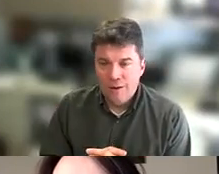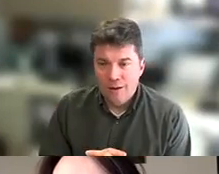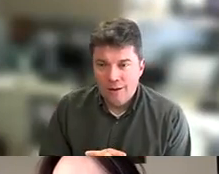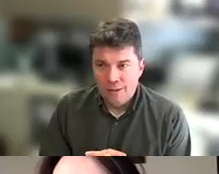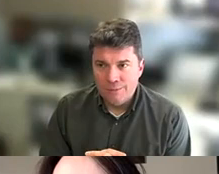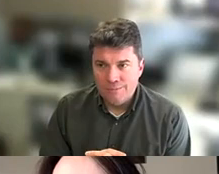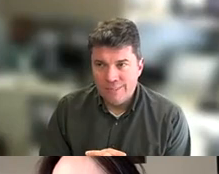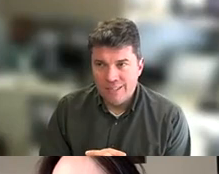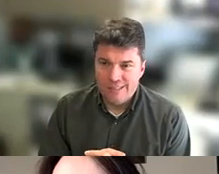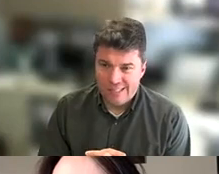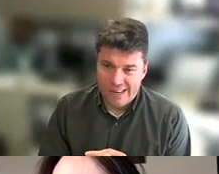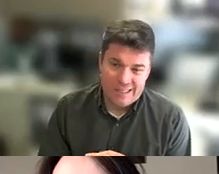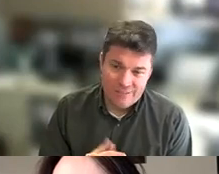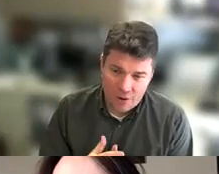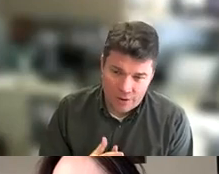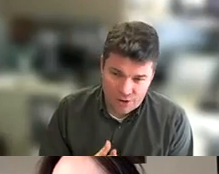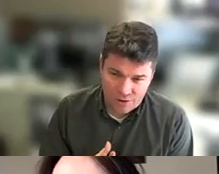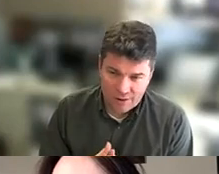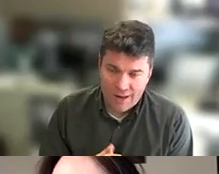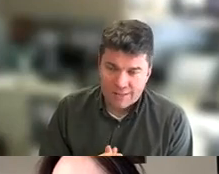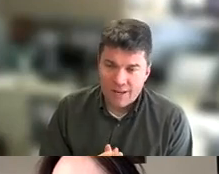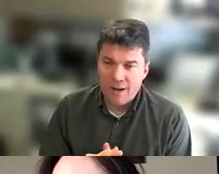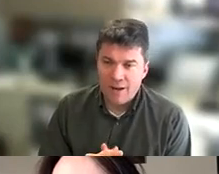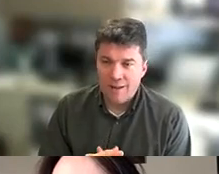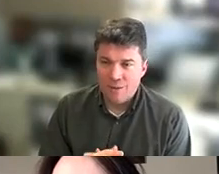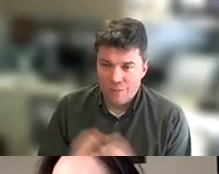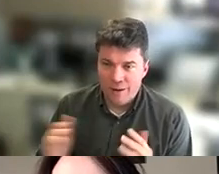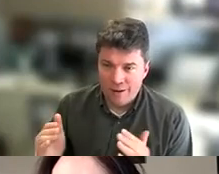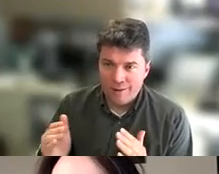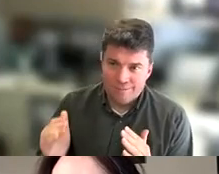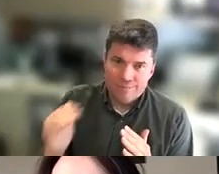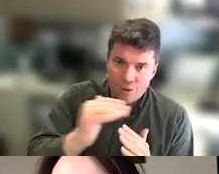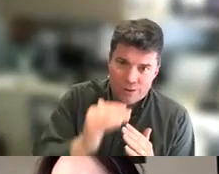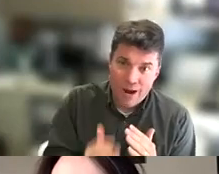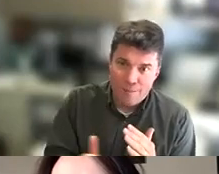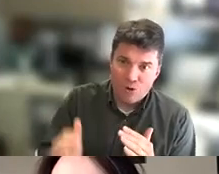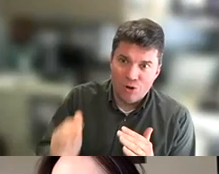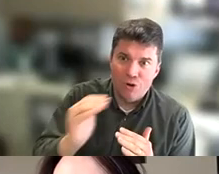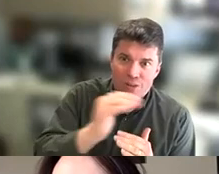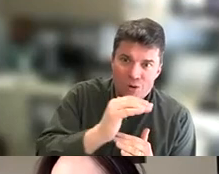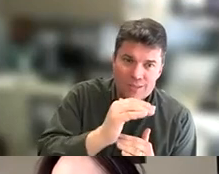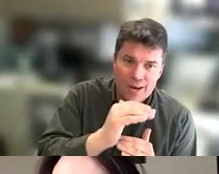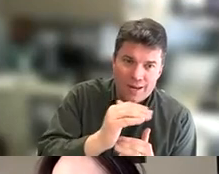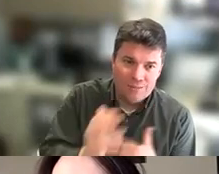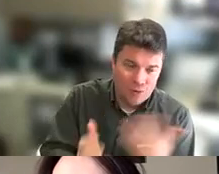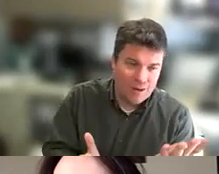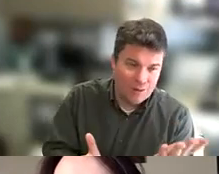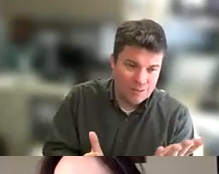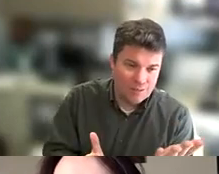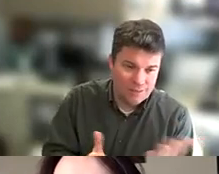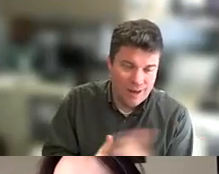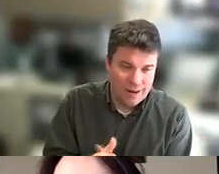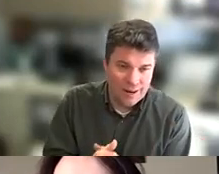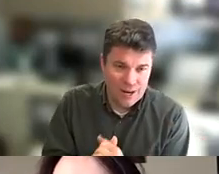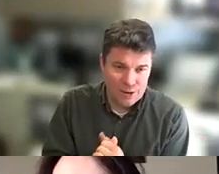communication. It is a foundational class. It would be, time to learn the new signs when it